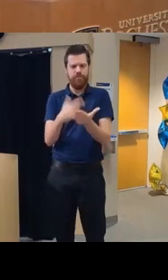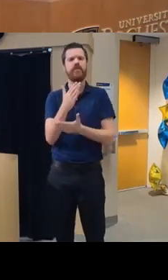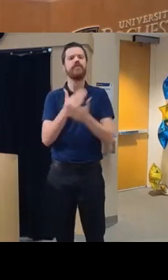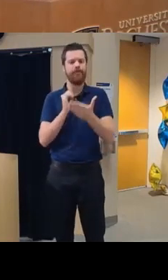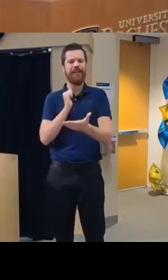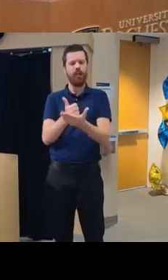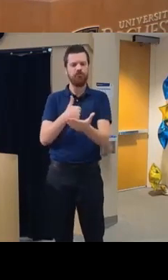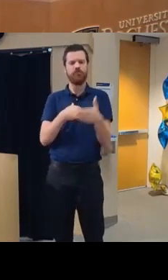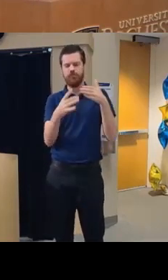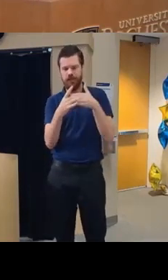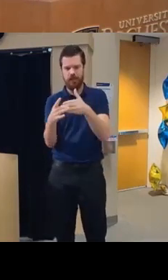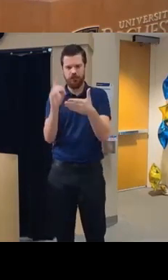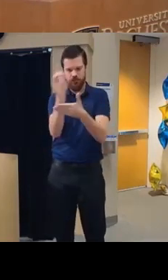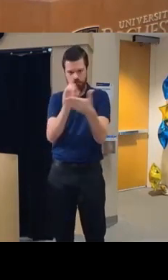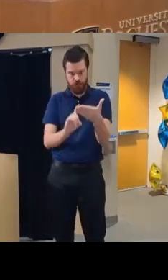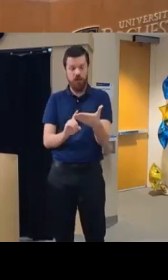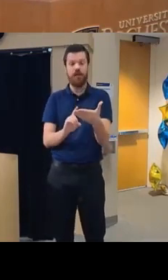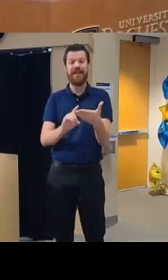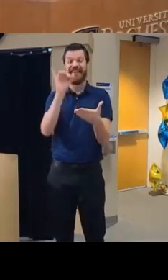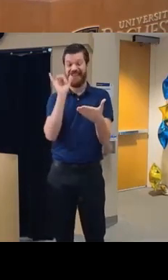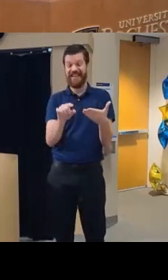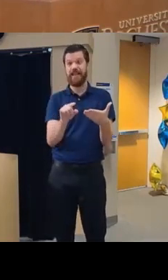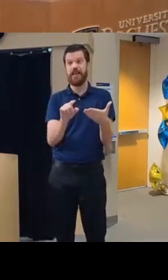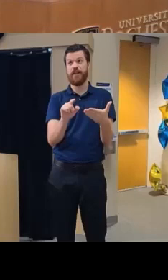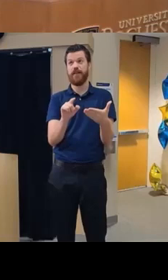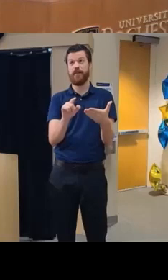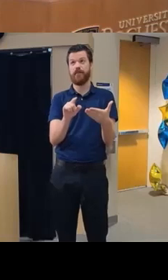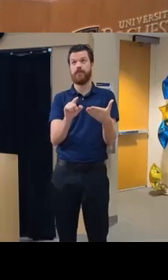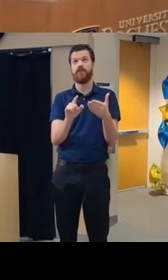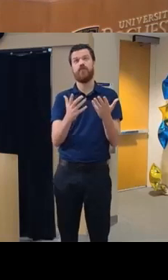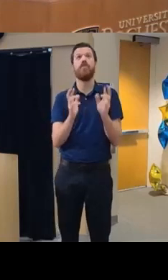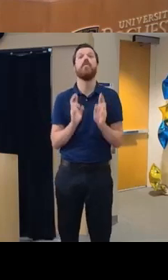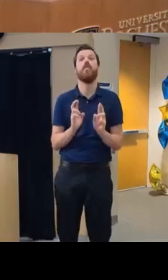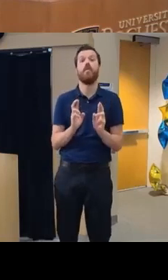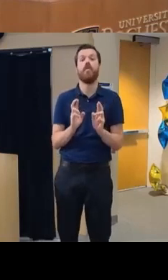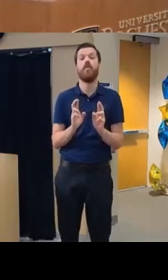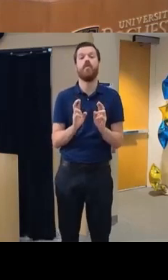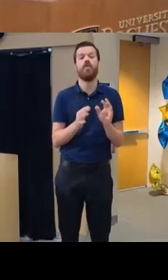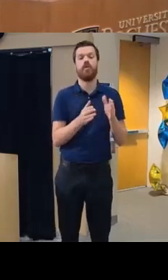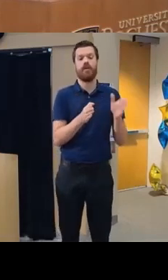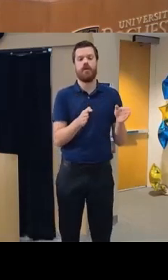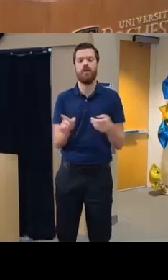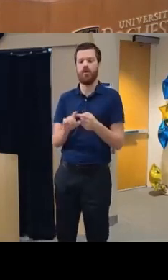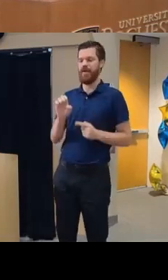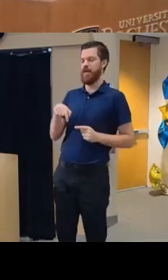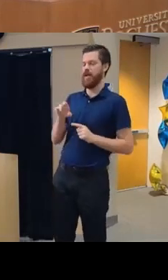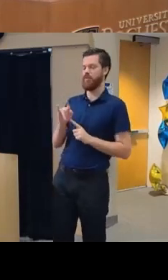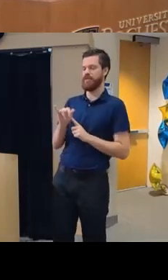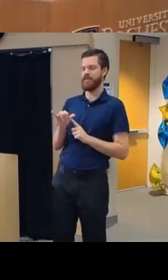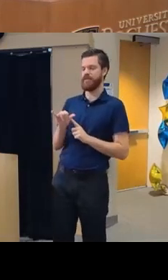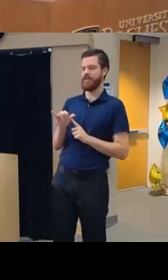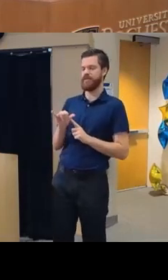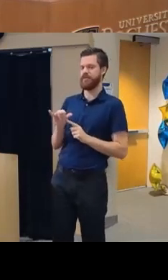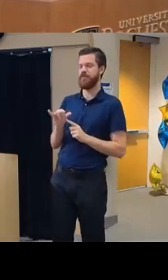I've designed and led, those are hopefully moving us towards equity because they're tailored, they're taking